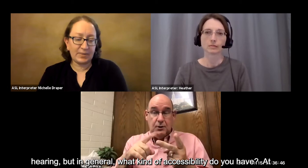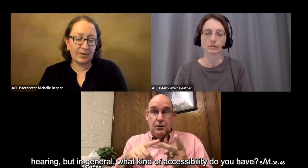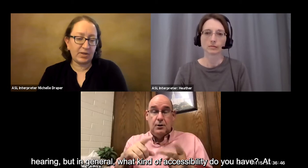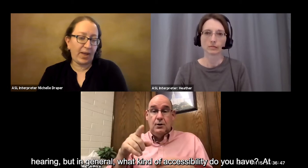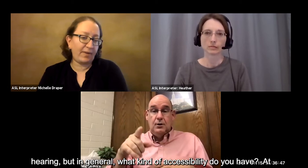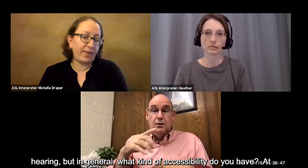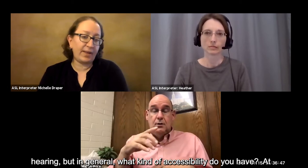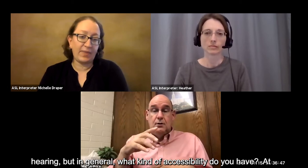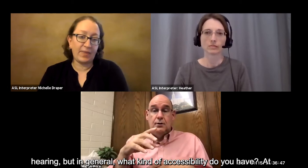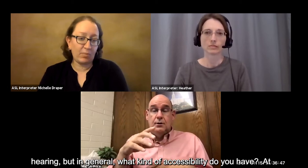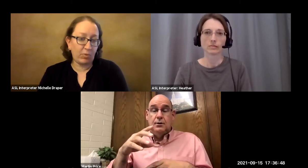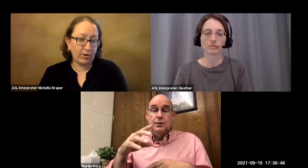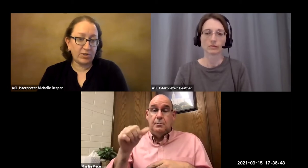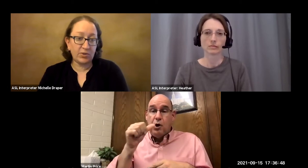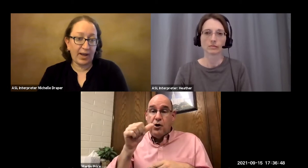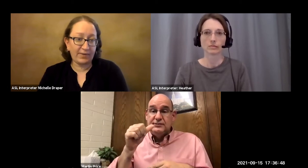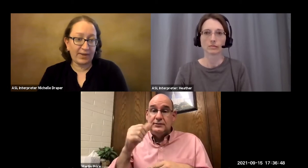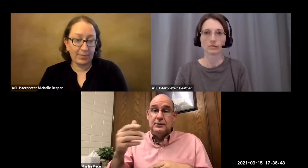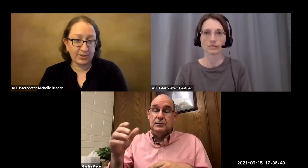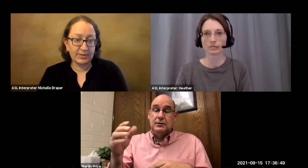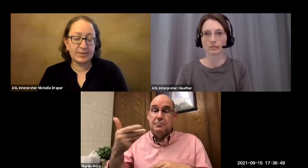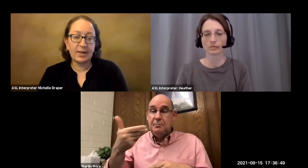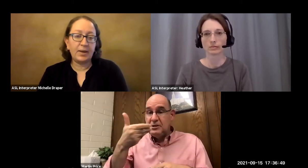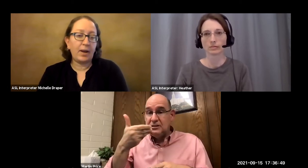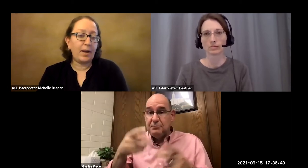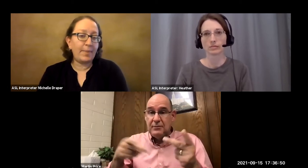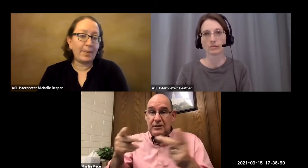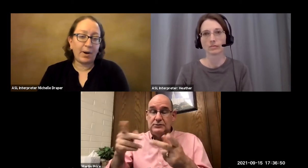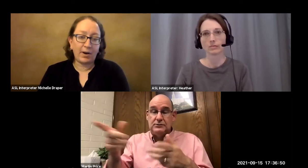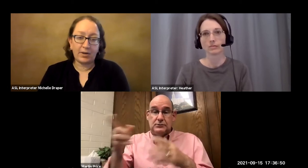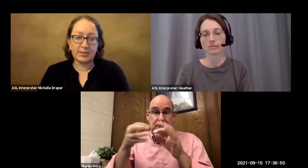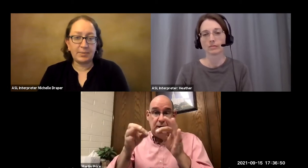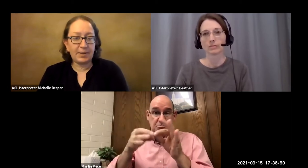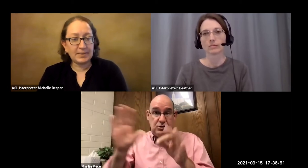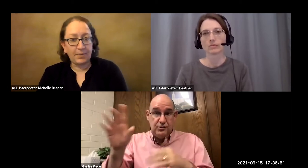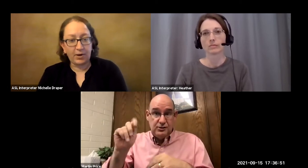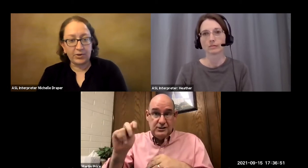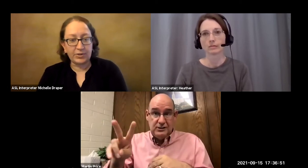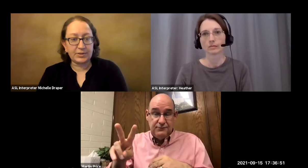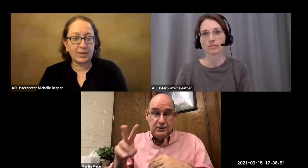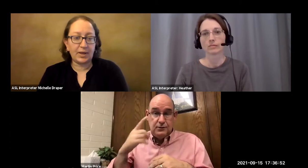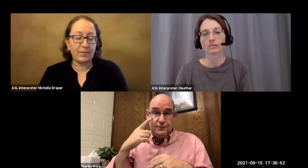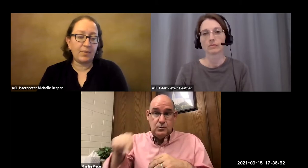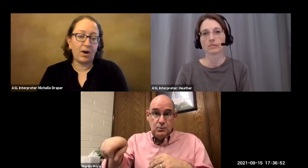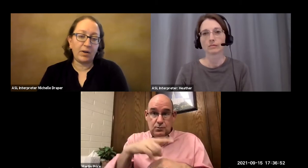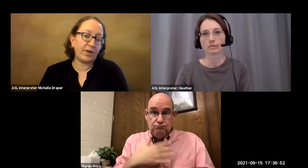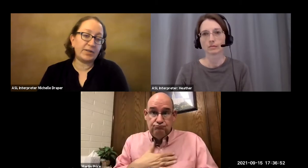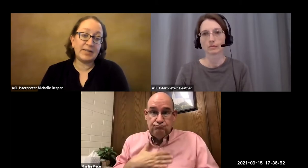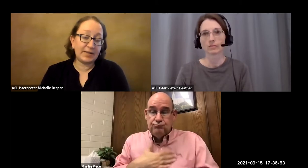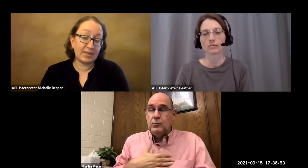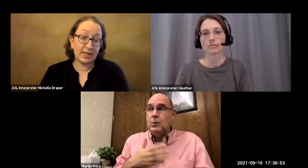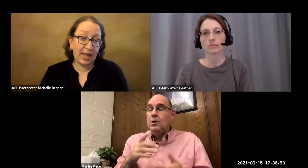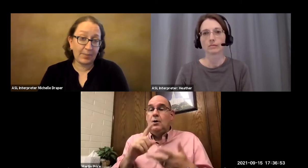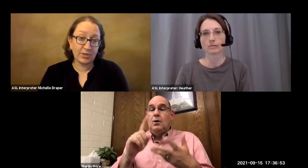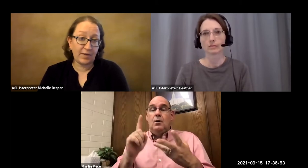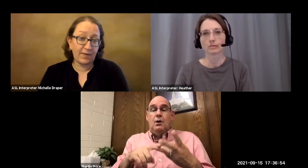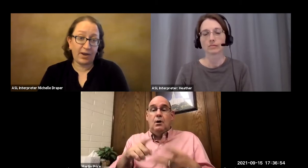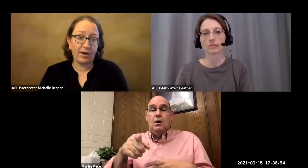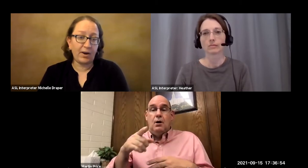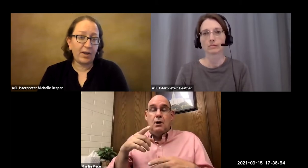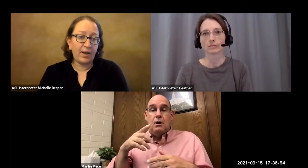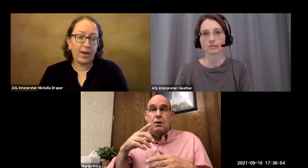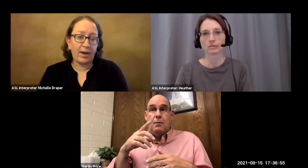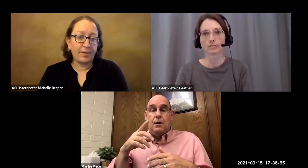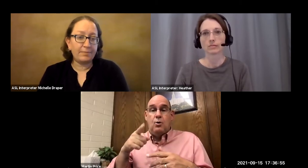kind of accessibility do you have? Like at the airport, do you have captions? At bars, at pizza parlors, are there TVs, the captions